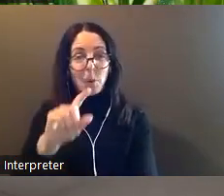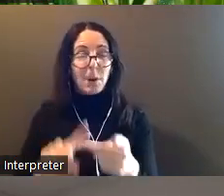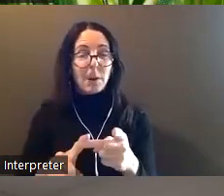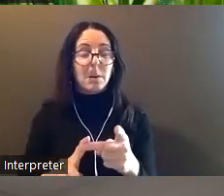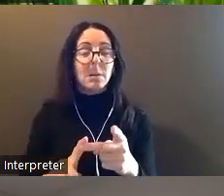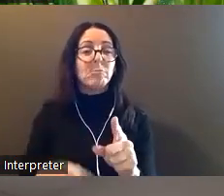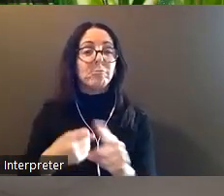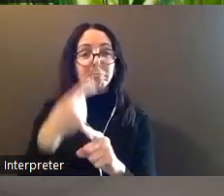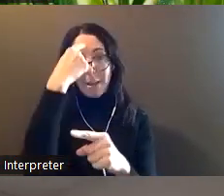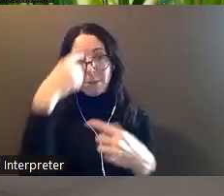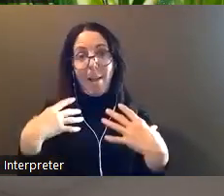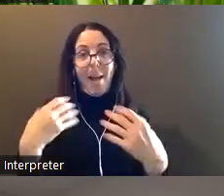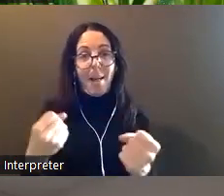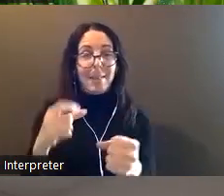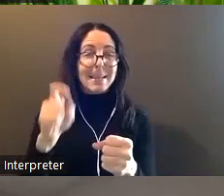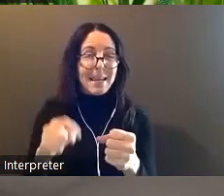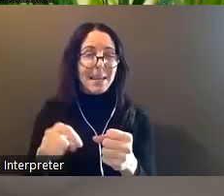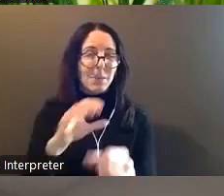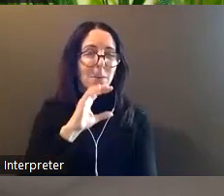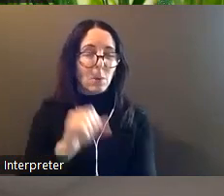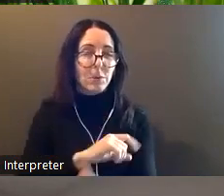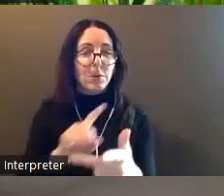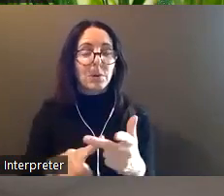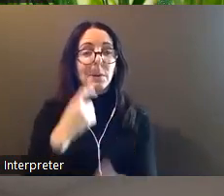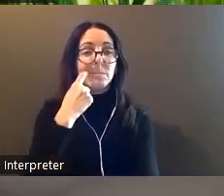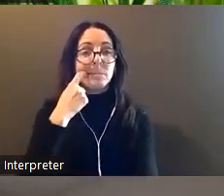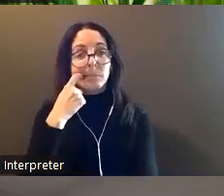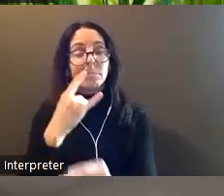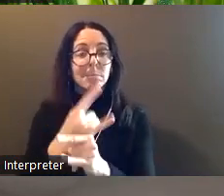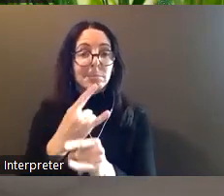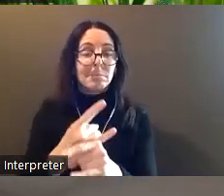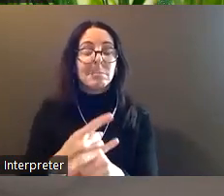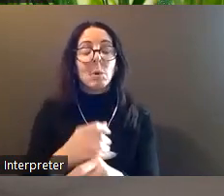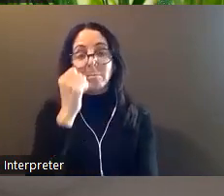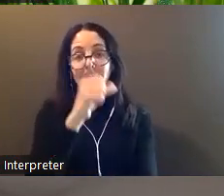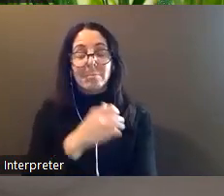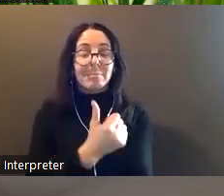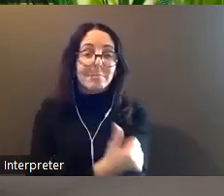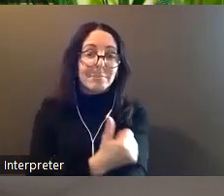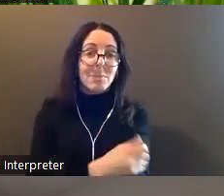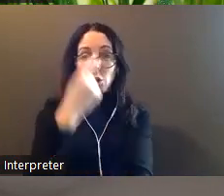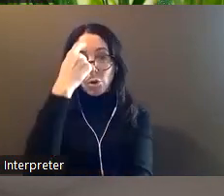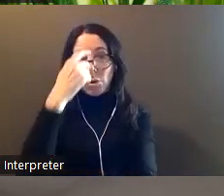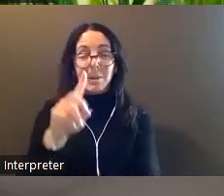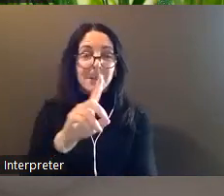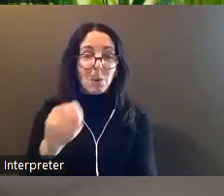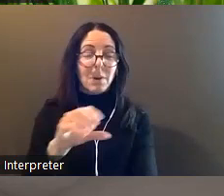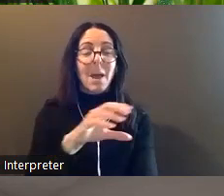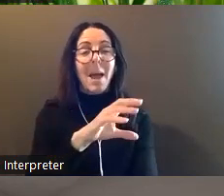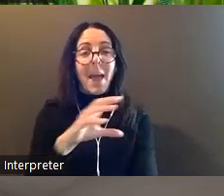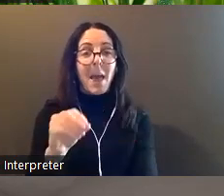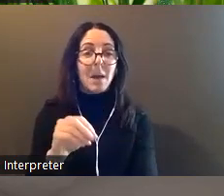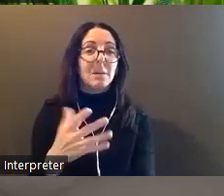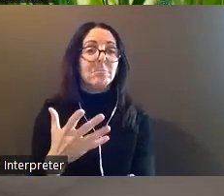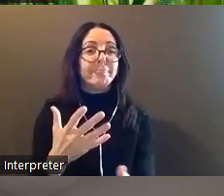onset mental health needs, substance use, and/or neurological disorders and associated responsive